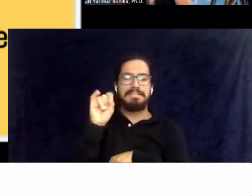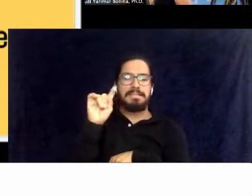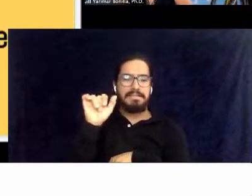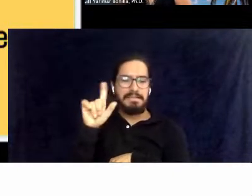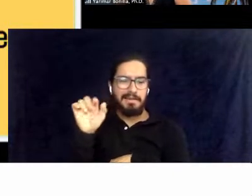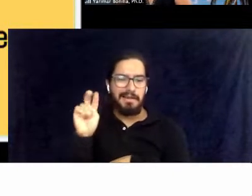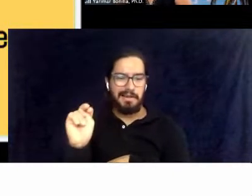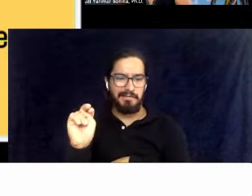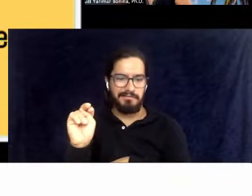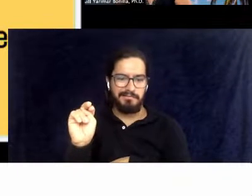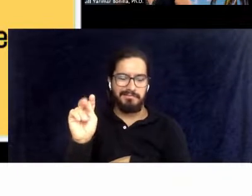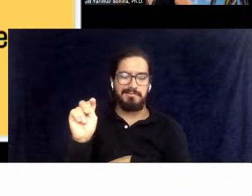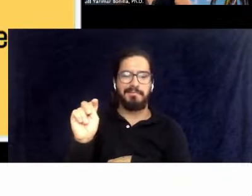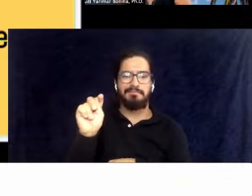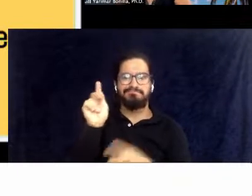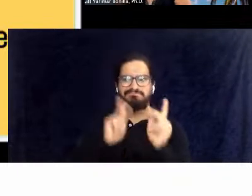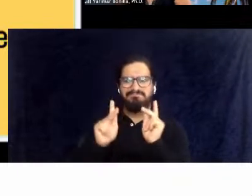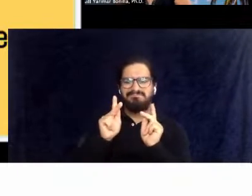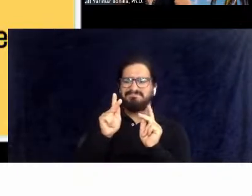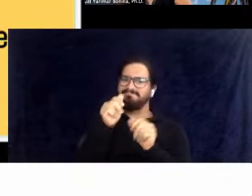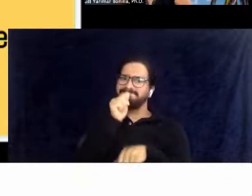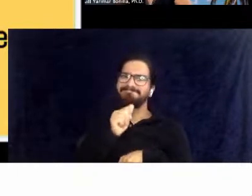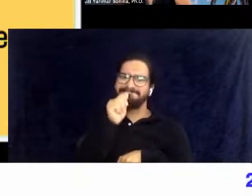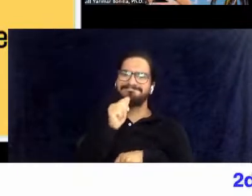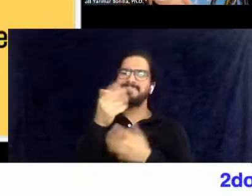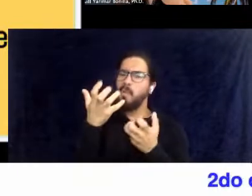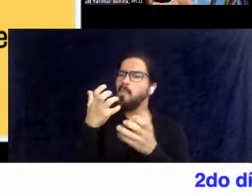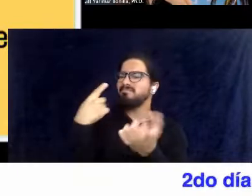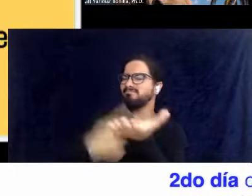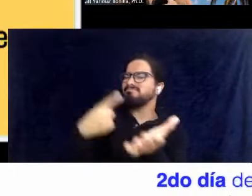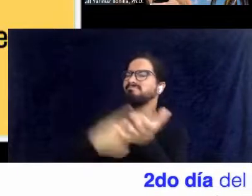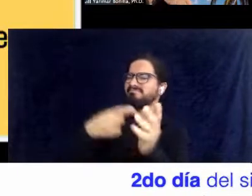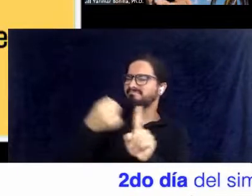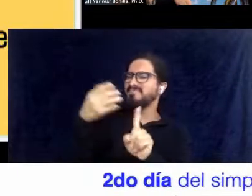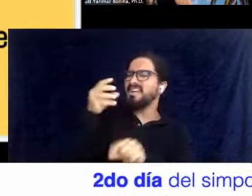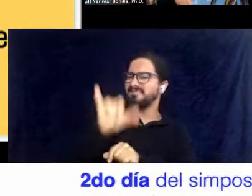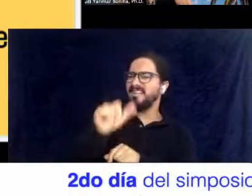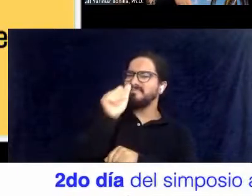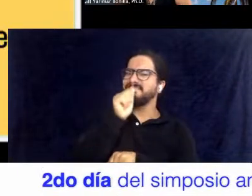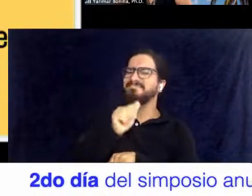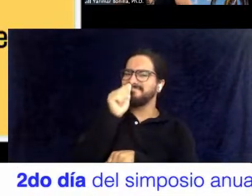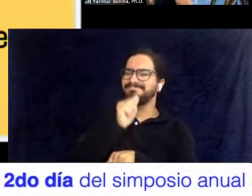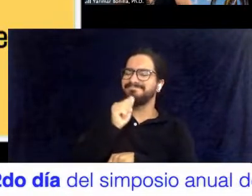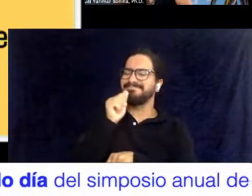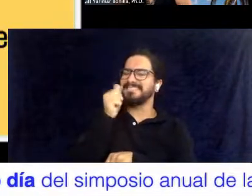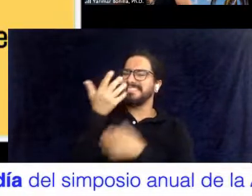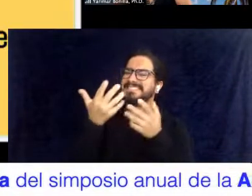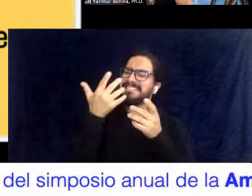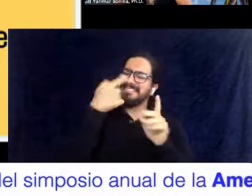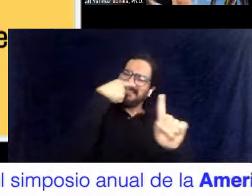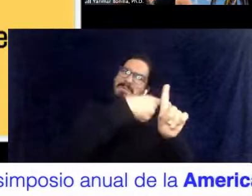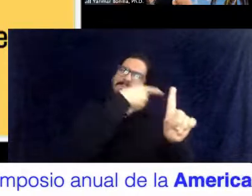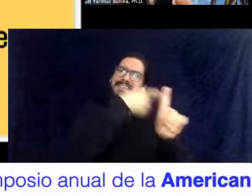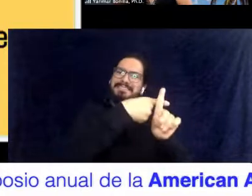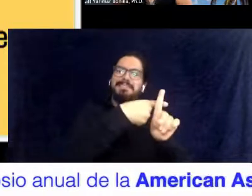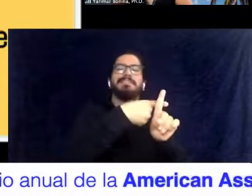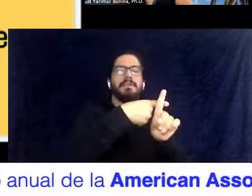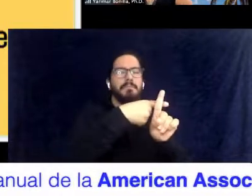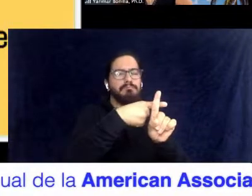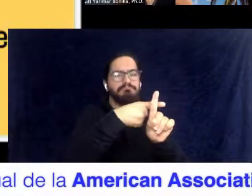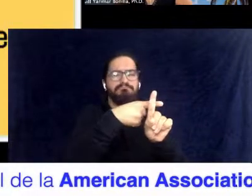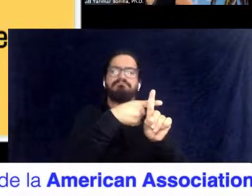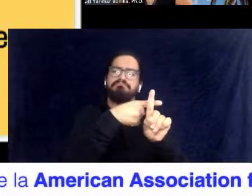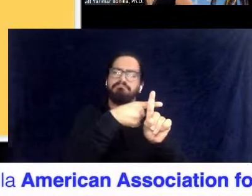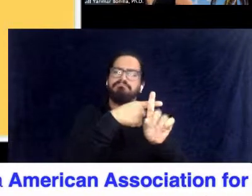it a bit, because there is a kind of inherent sense that it's a positive thing, but I do think we need to push back on that. And,